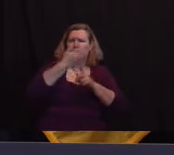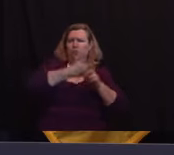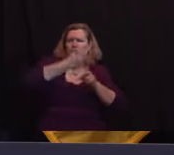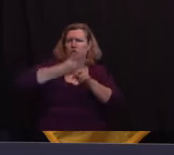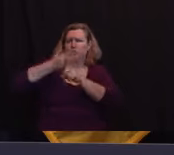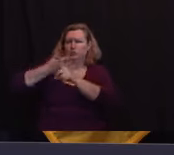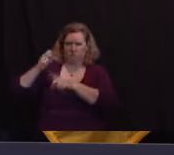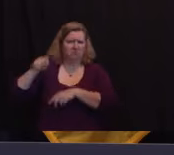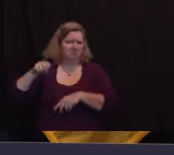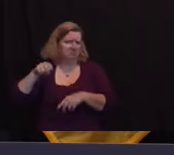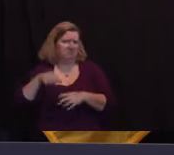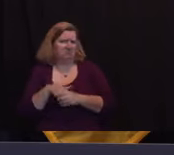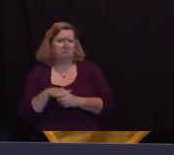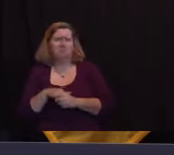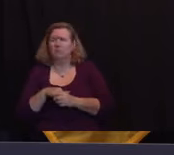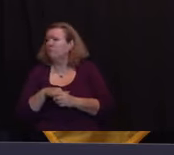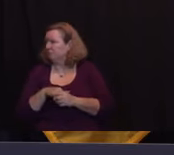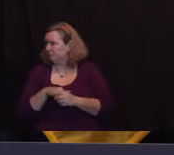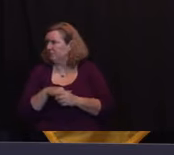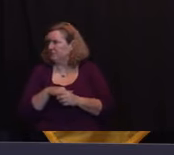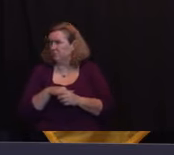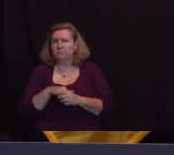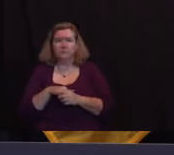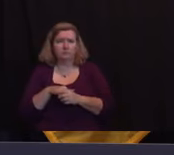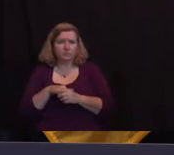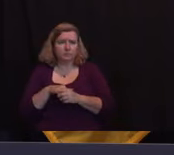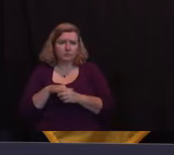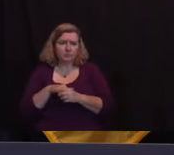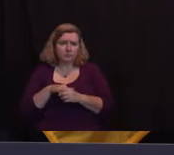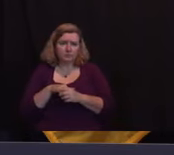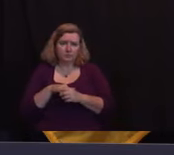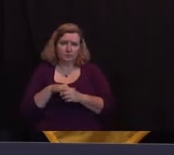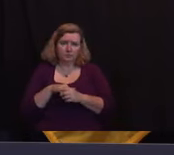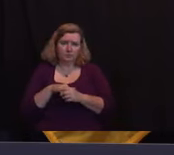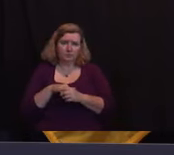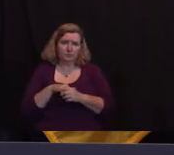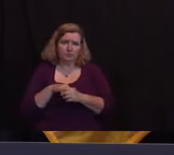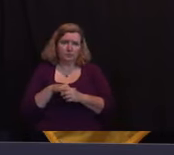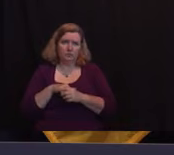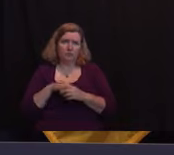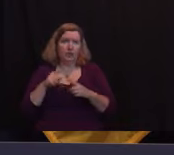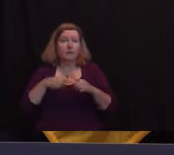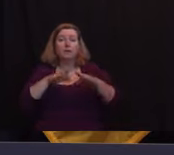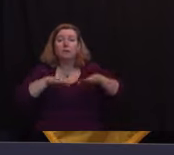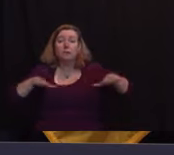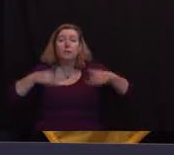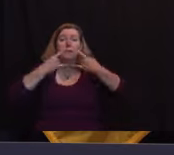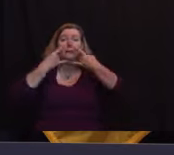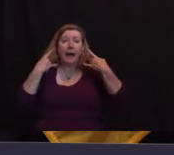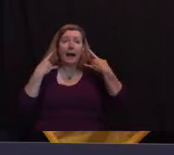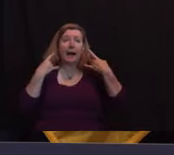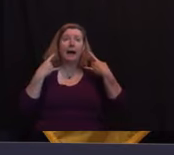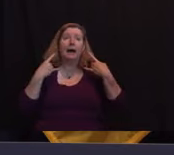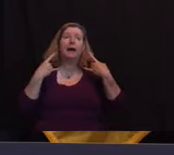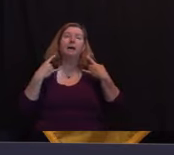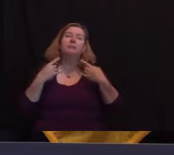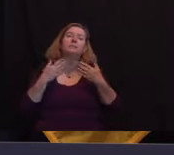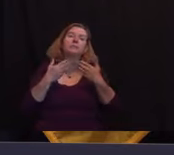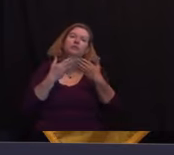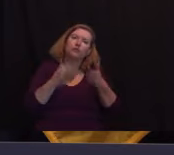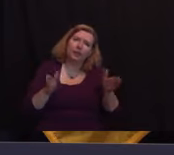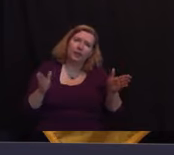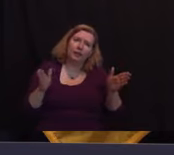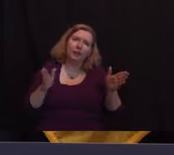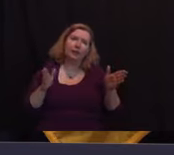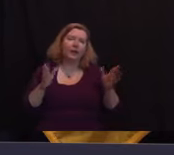them to you. On the masking generally, and then specific to the